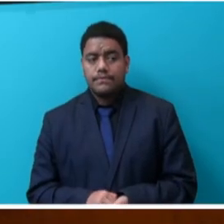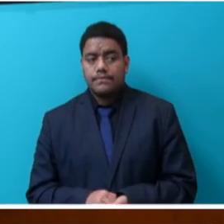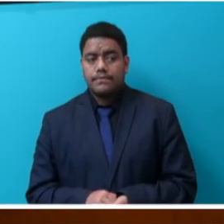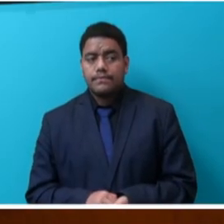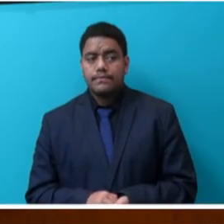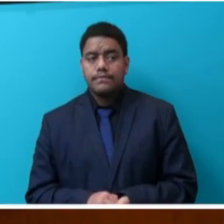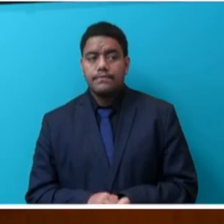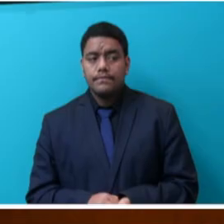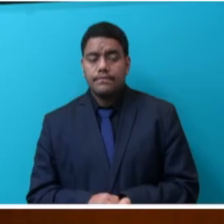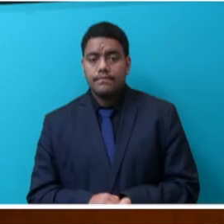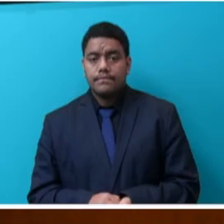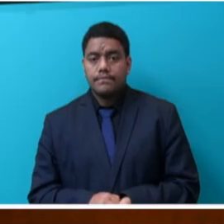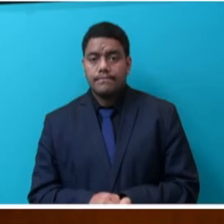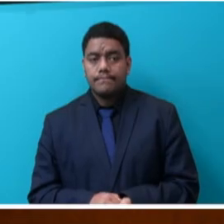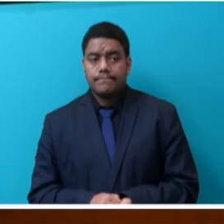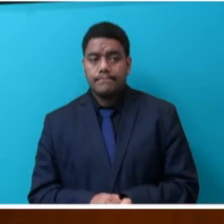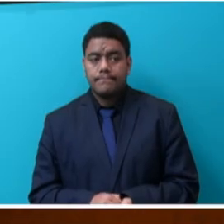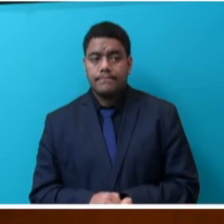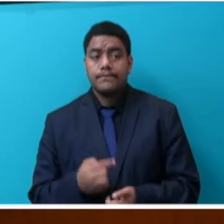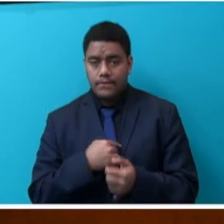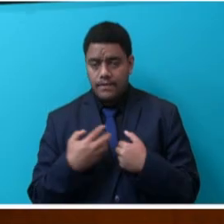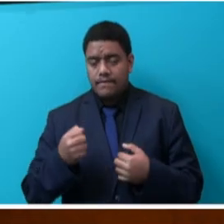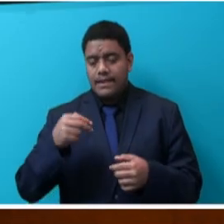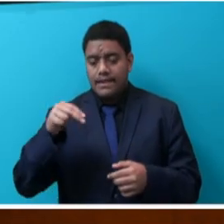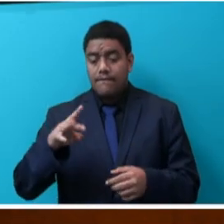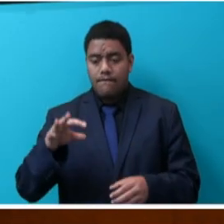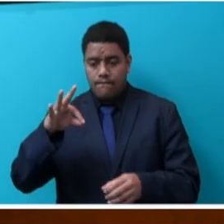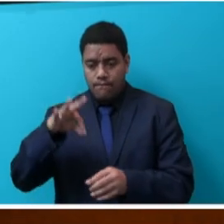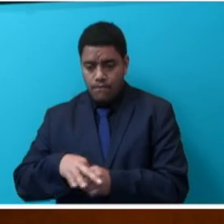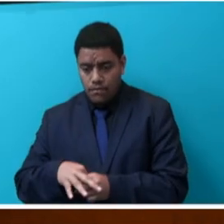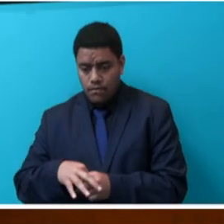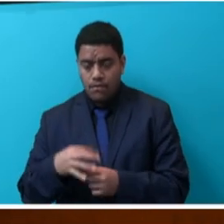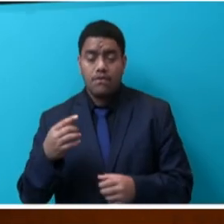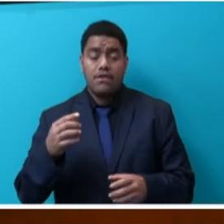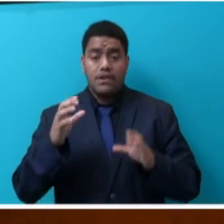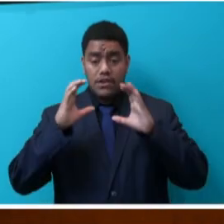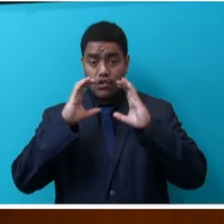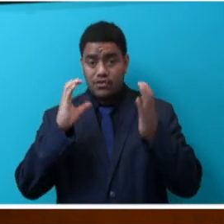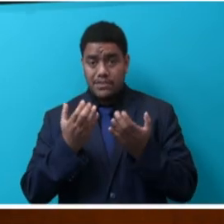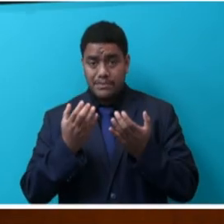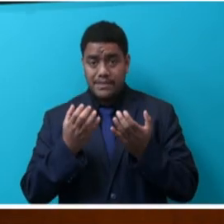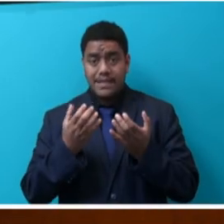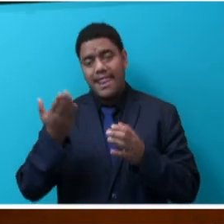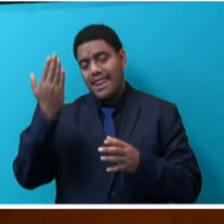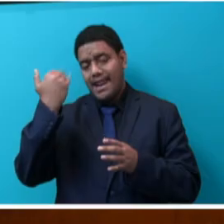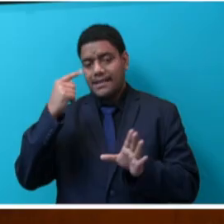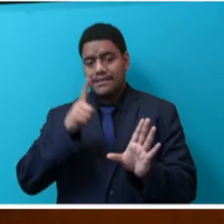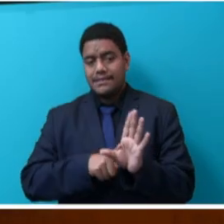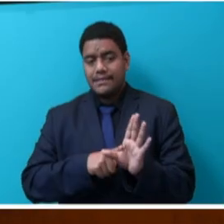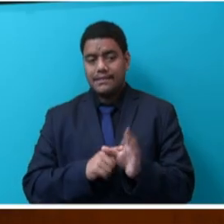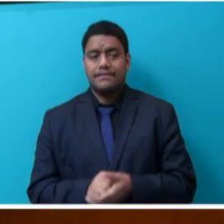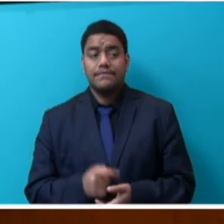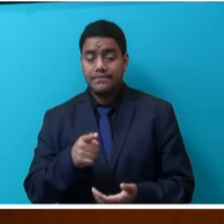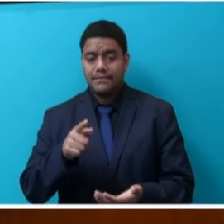by consensus and without the need for a vote on Christmas Eve last year. There was a